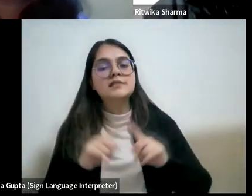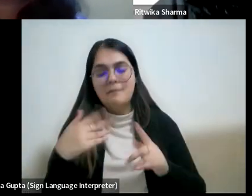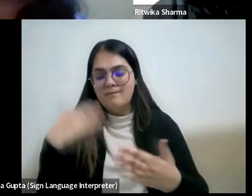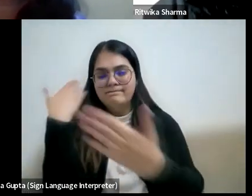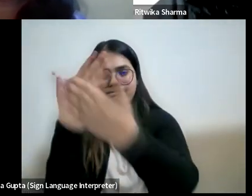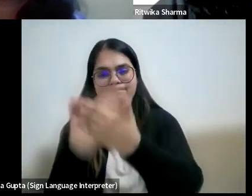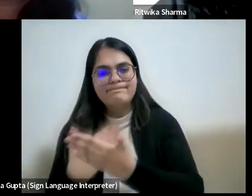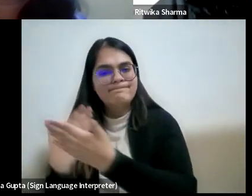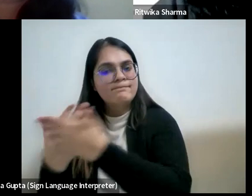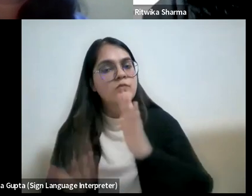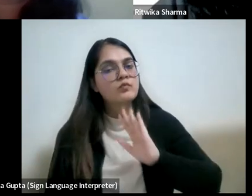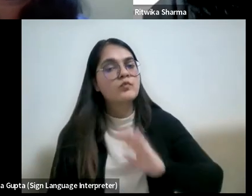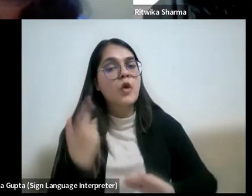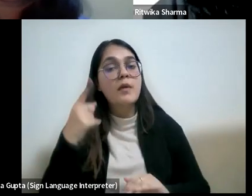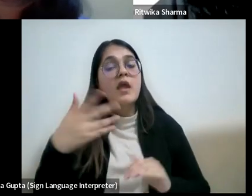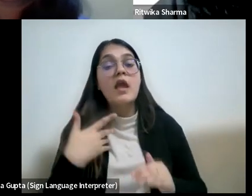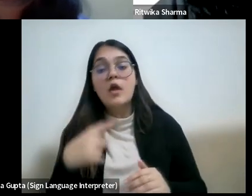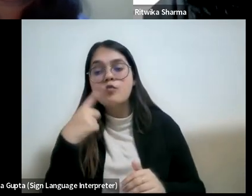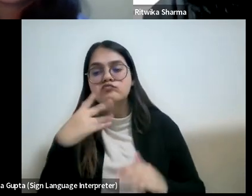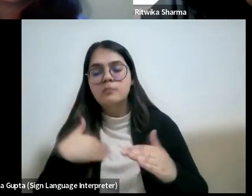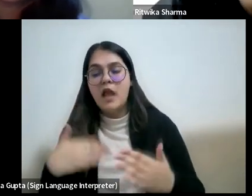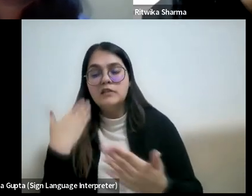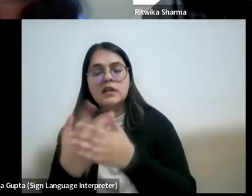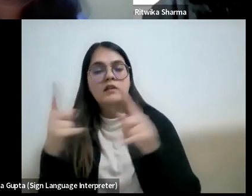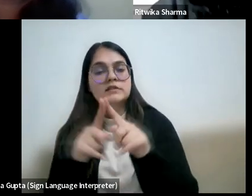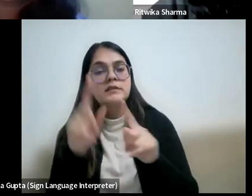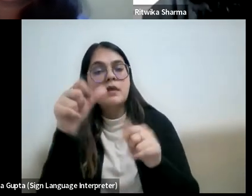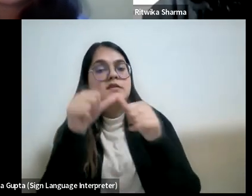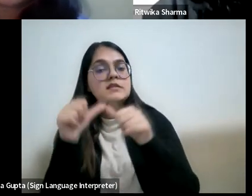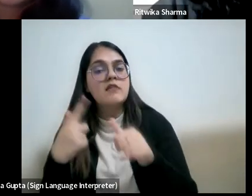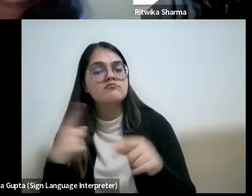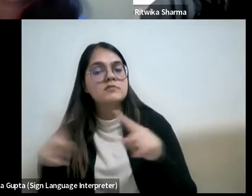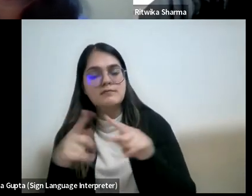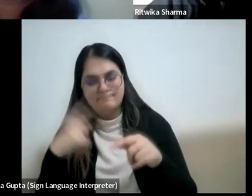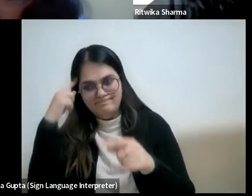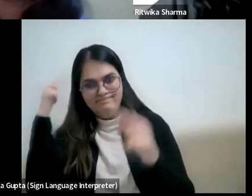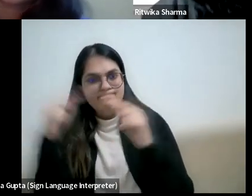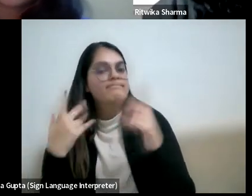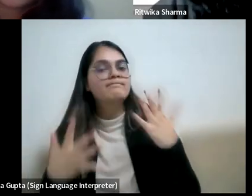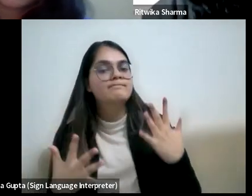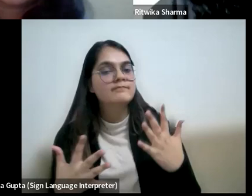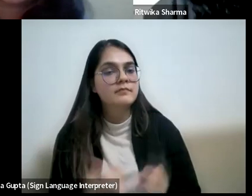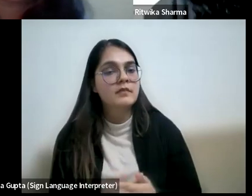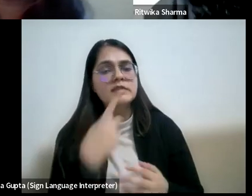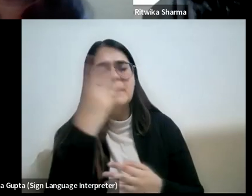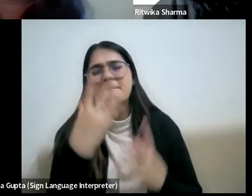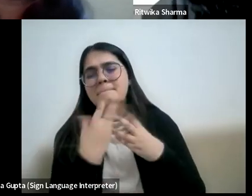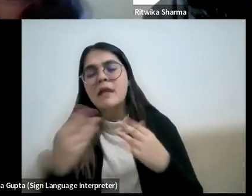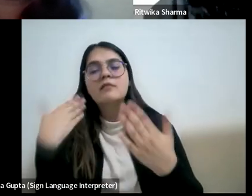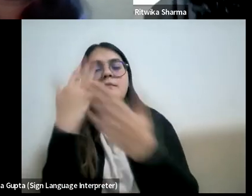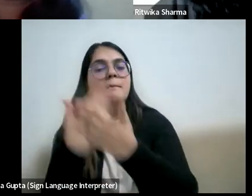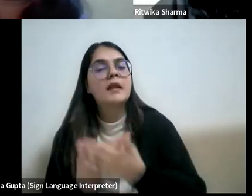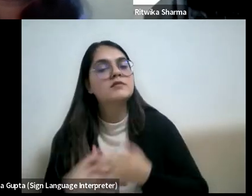are not only challenging the constitutionality of the CAA, but so many other aspects of it, and there are multiple petitions regarding it. Of